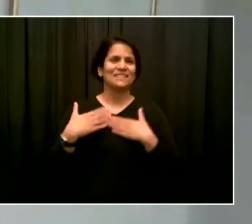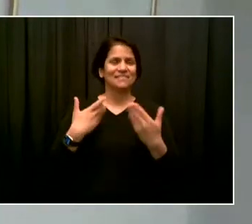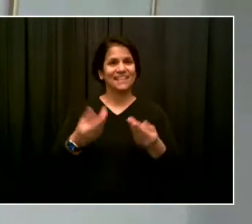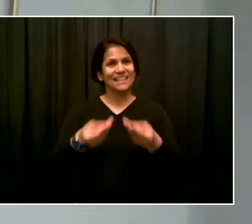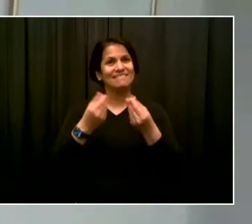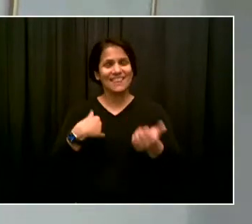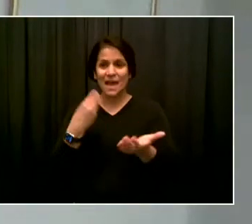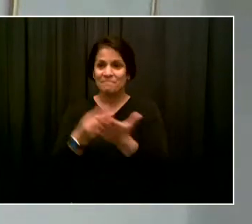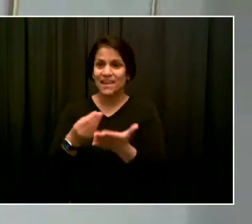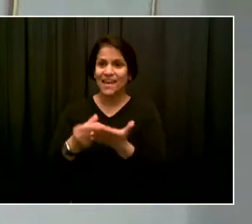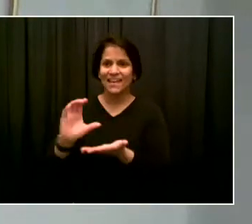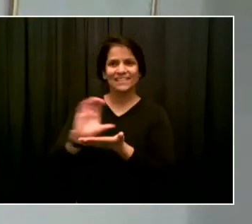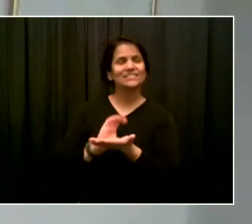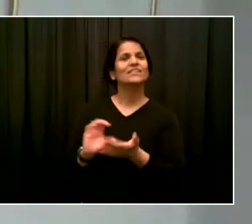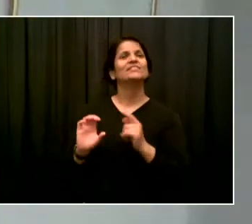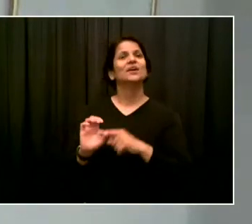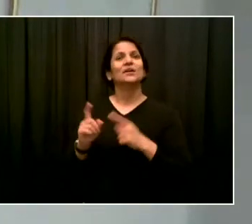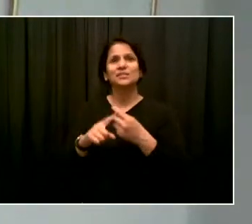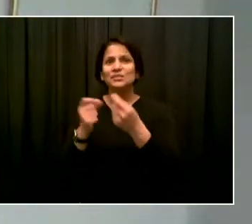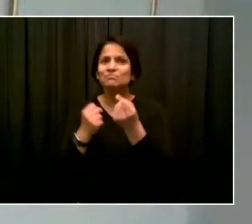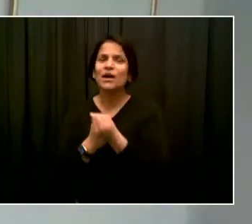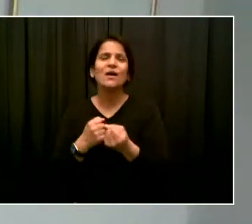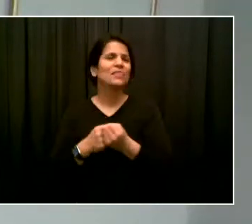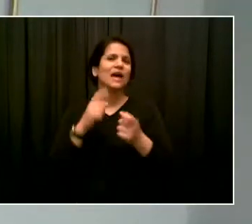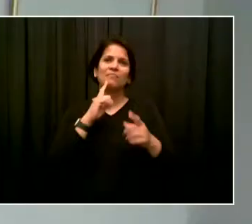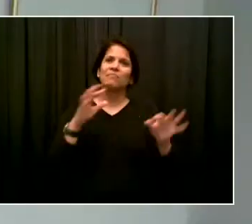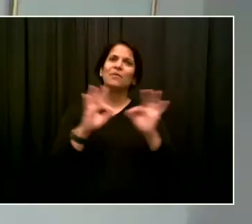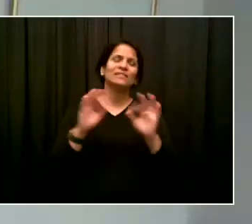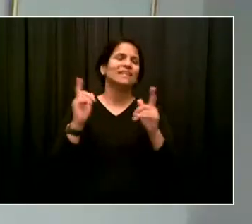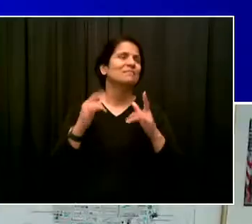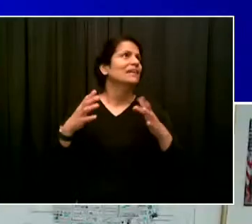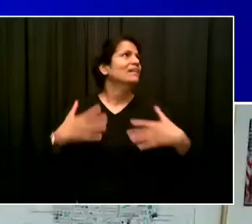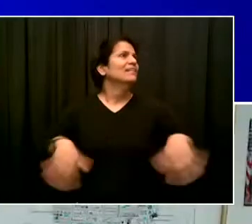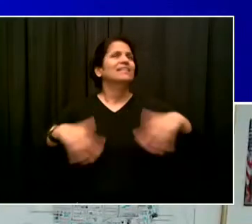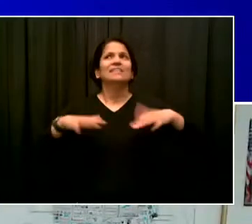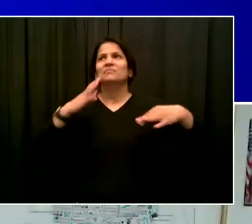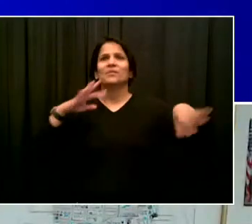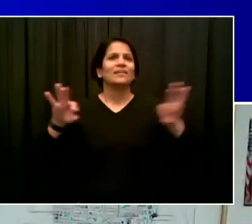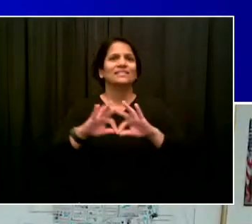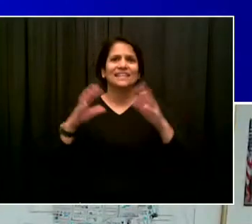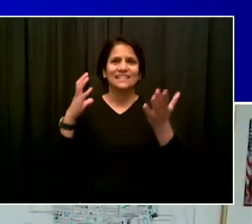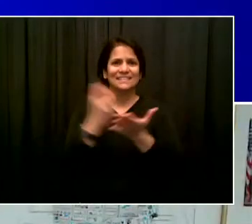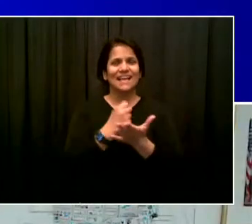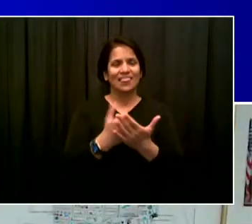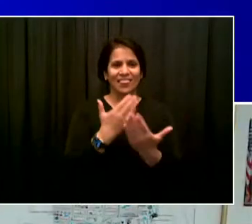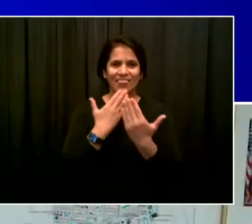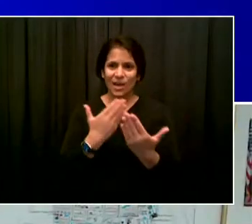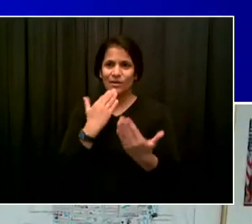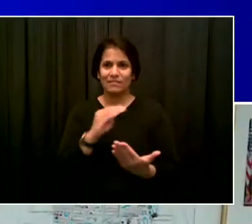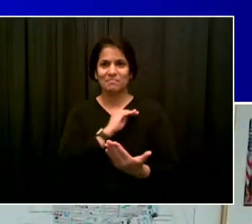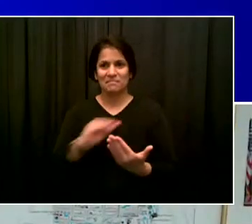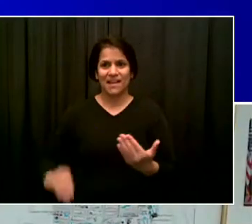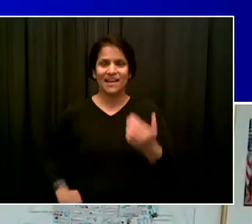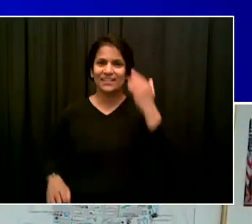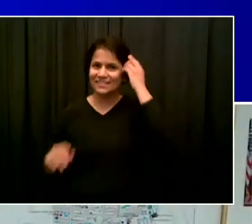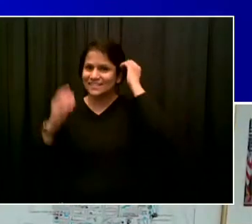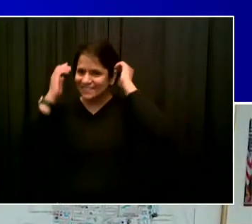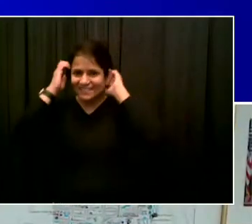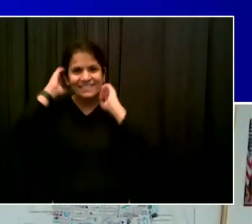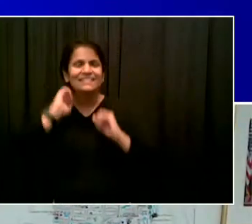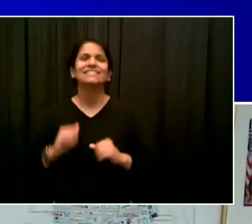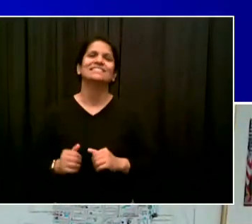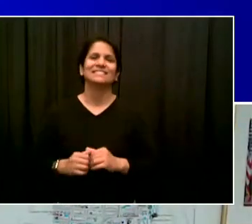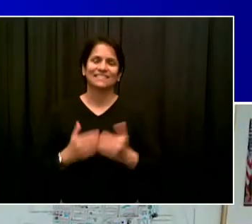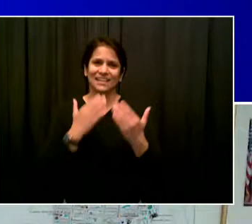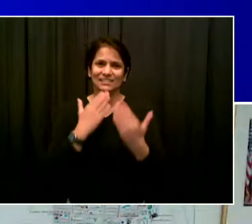in time that has a direct impact on generations to come. So thank you again, Mr. Mayor. Council member, as always, you have provided